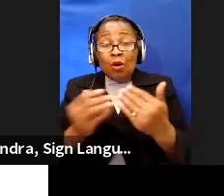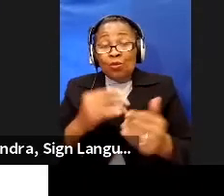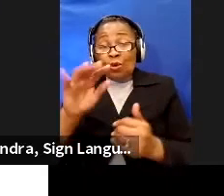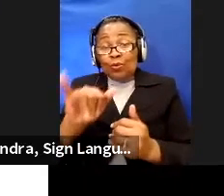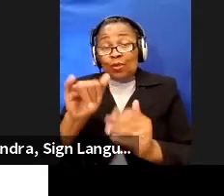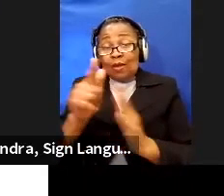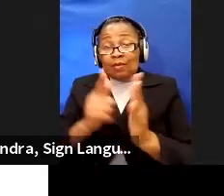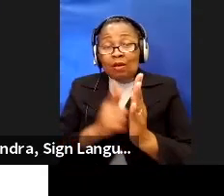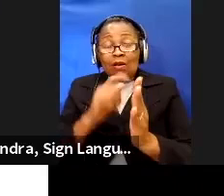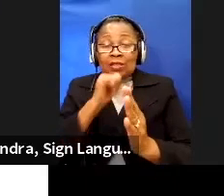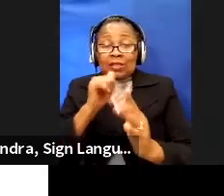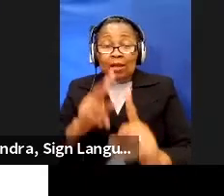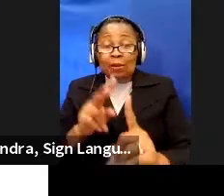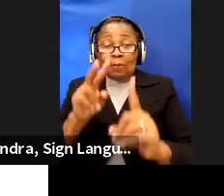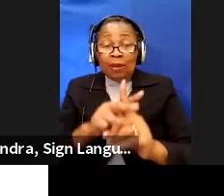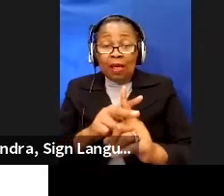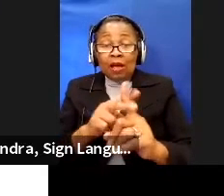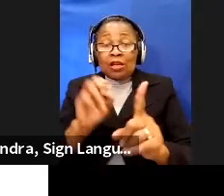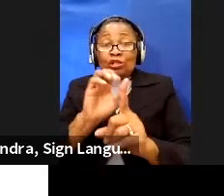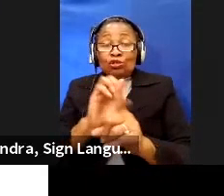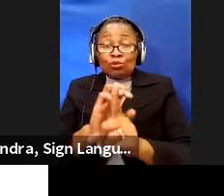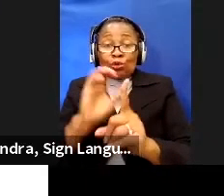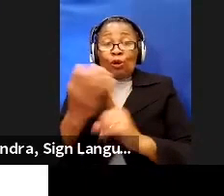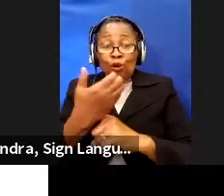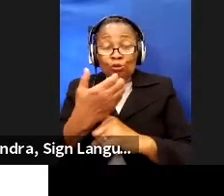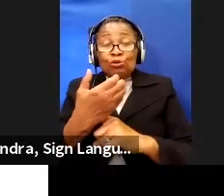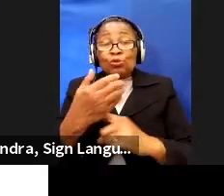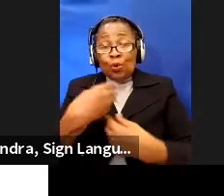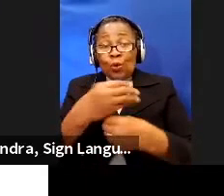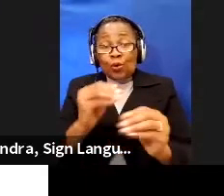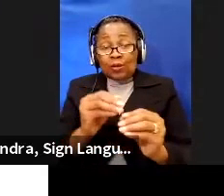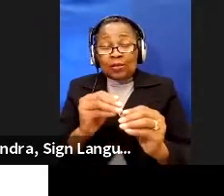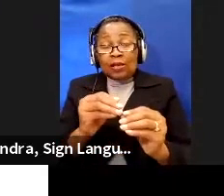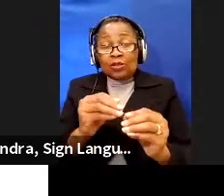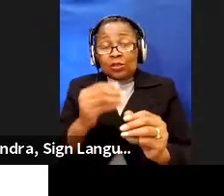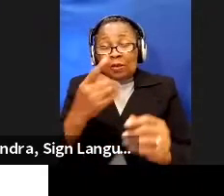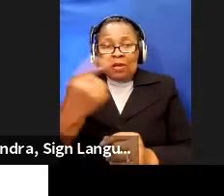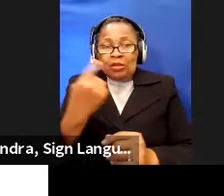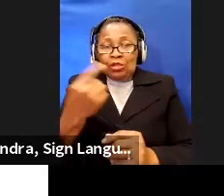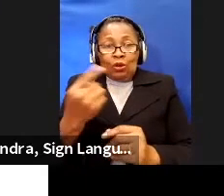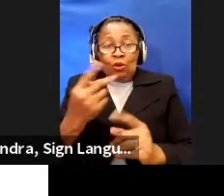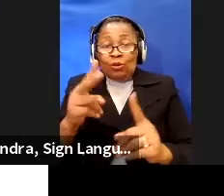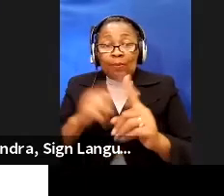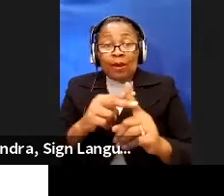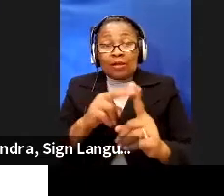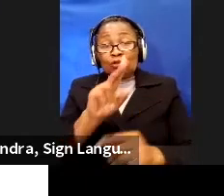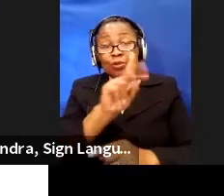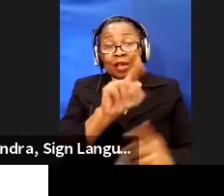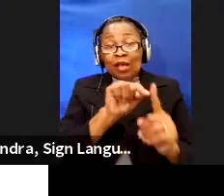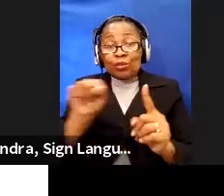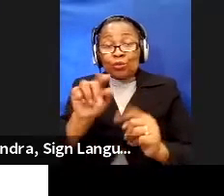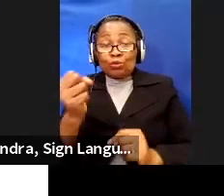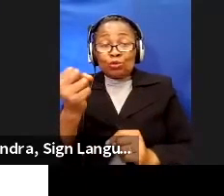necessarily apply to cultural organizations like museums and theaters, because it only applies in that K-12 school environment, it has